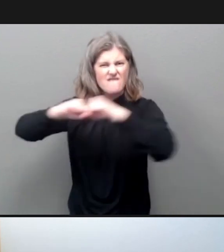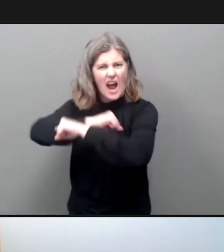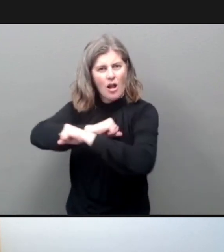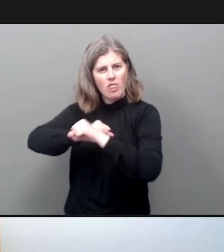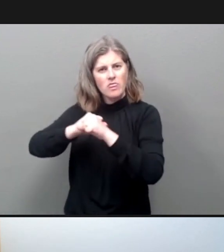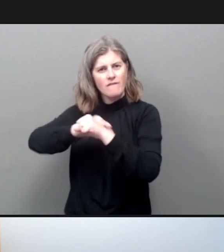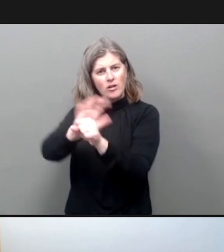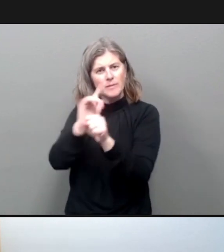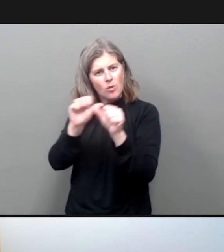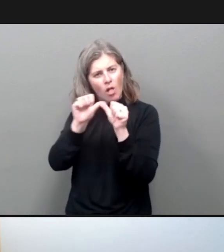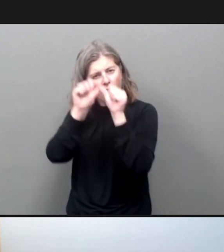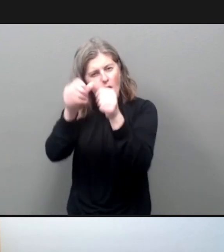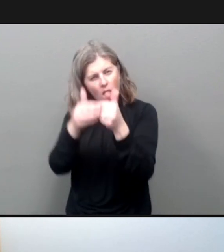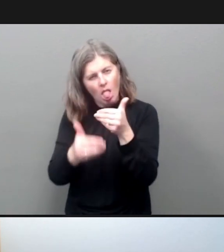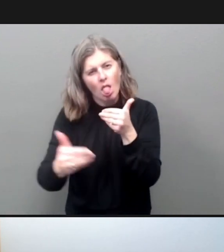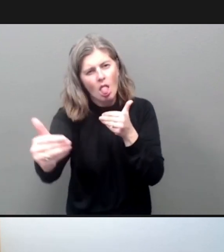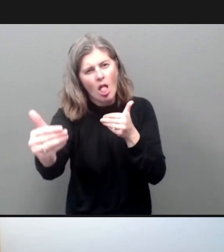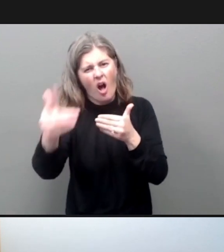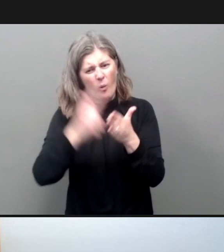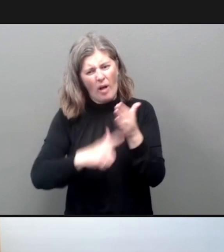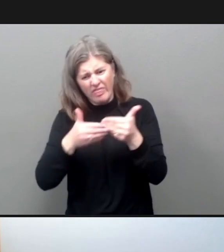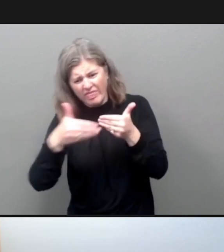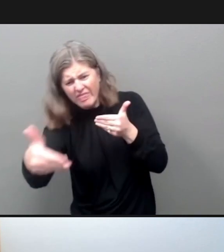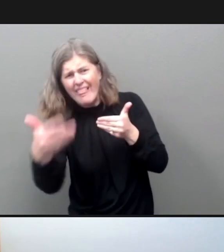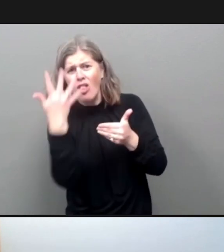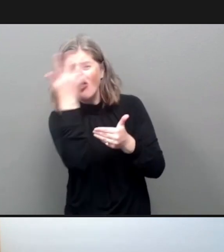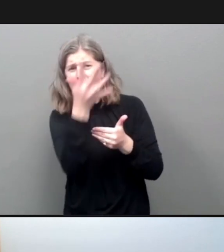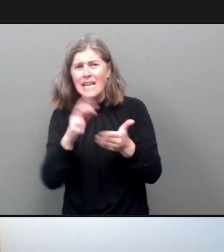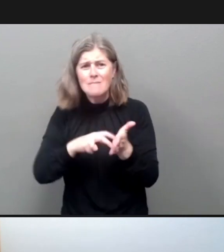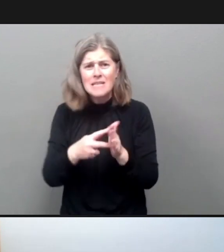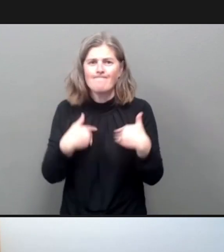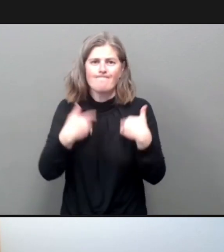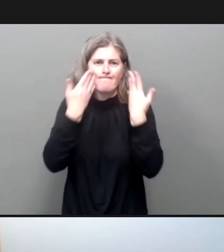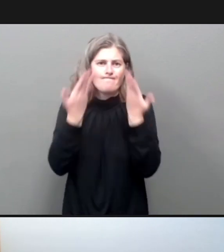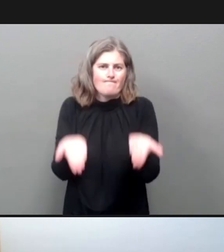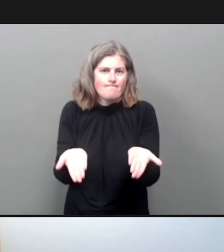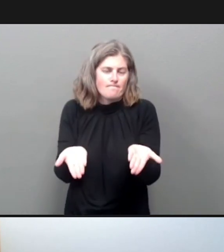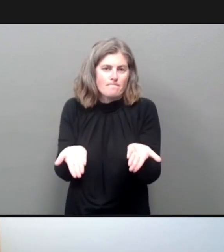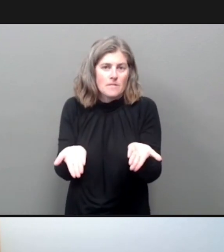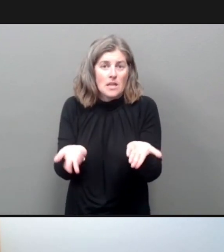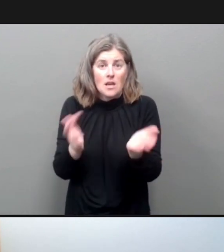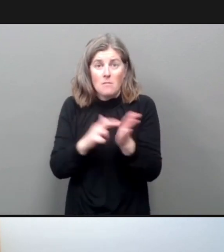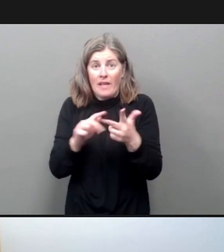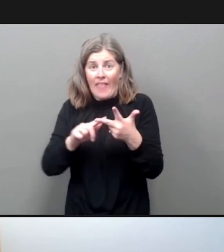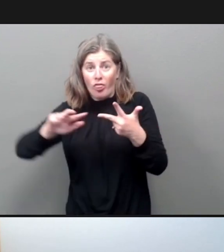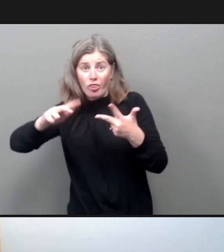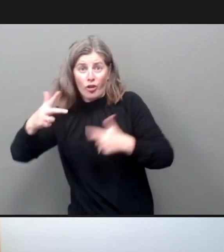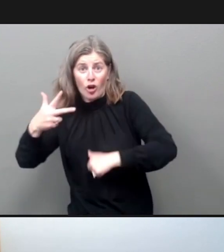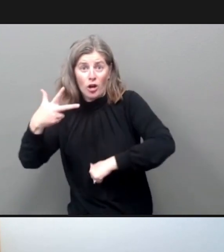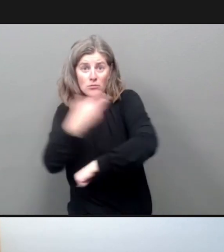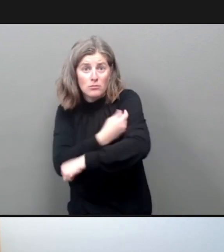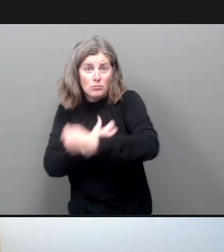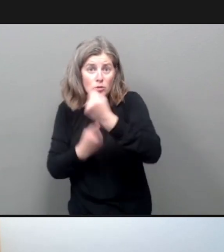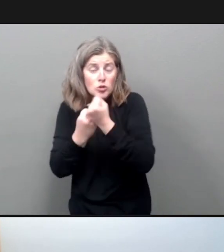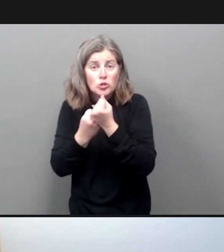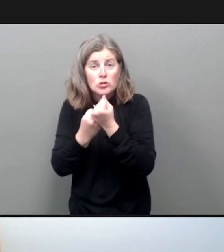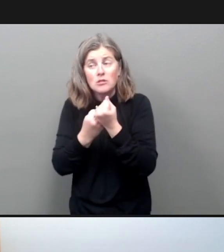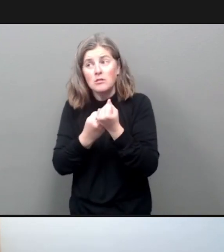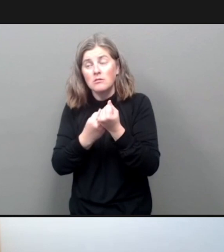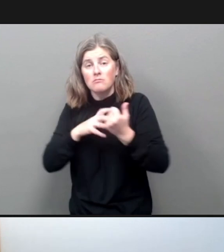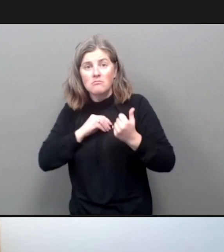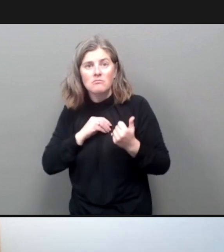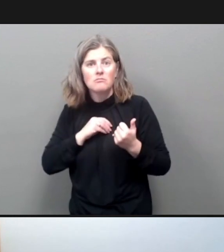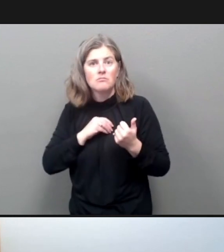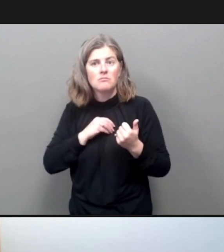run. And I don't know what that all is going to mean. It could mean that the boosters start getting adapted, like there's a